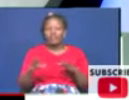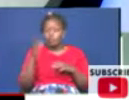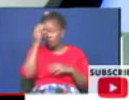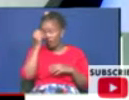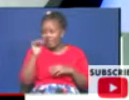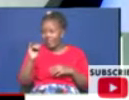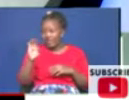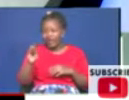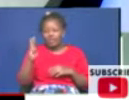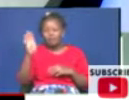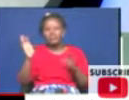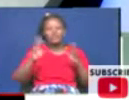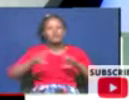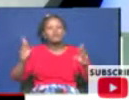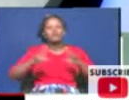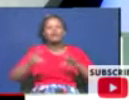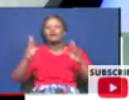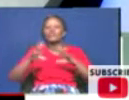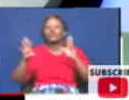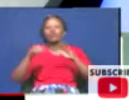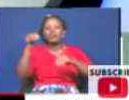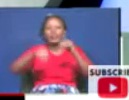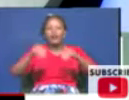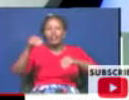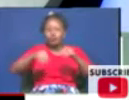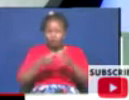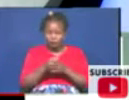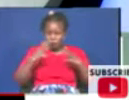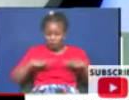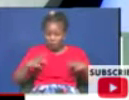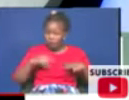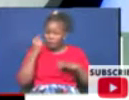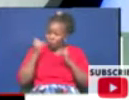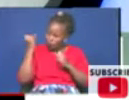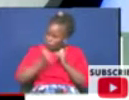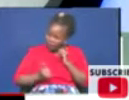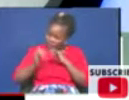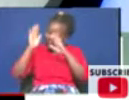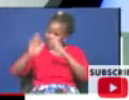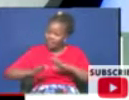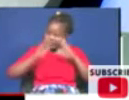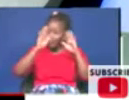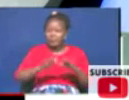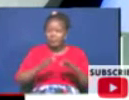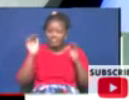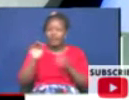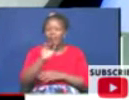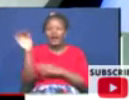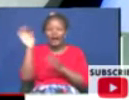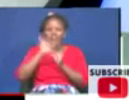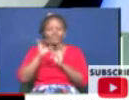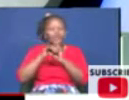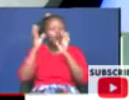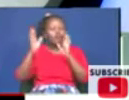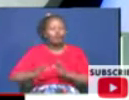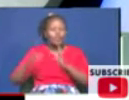election. The candidates, who concluded their campaigns on Saturday in accordance to the law, have urged voters to turn up and cast their